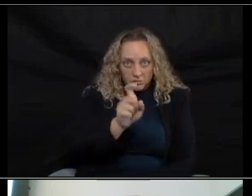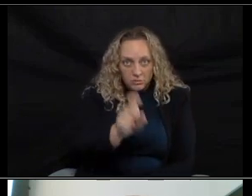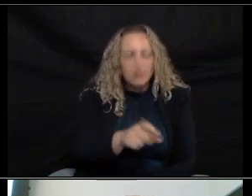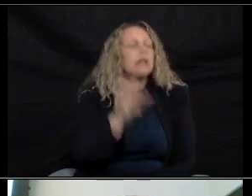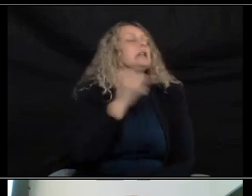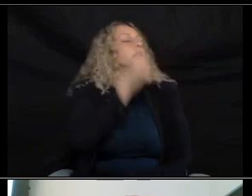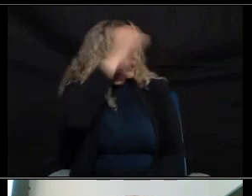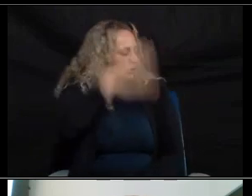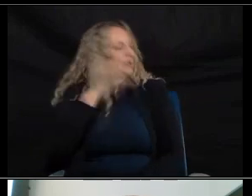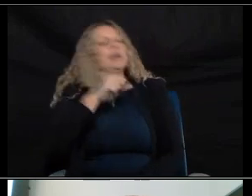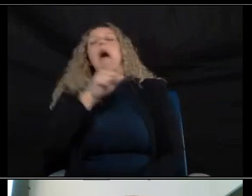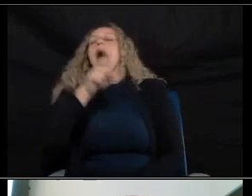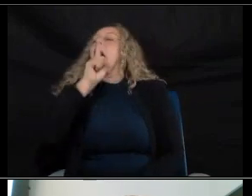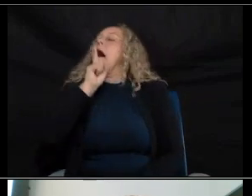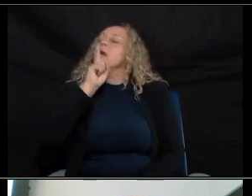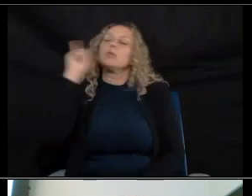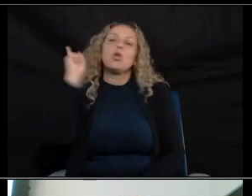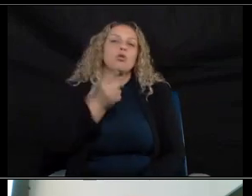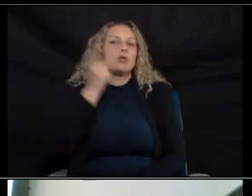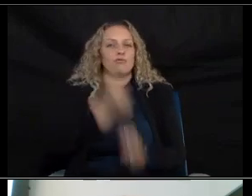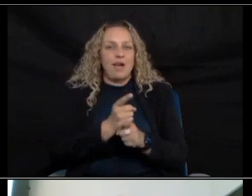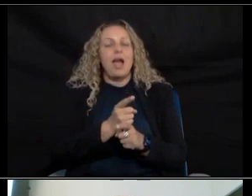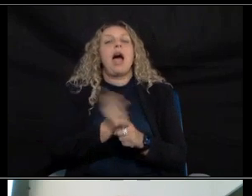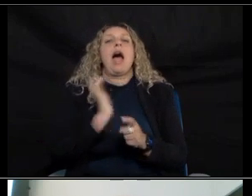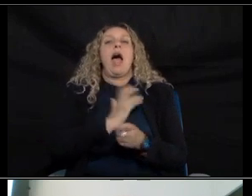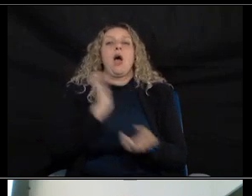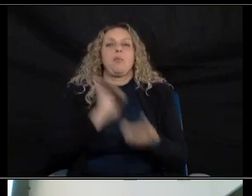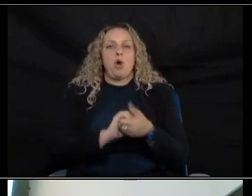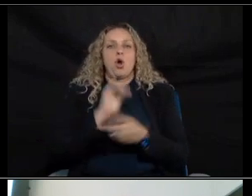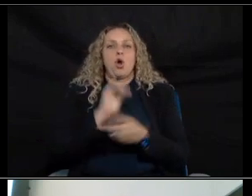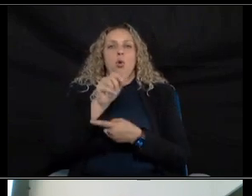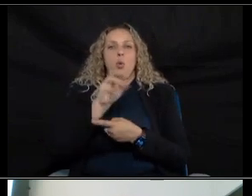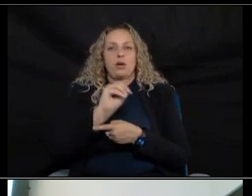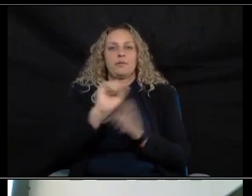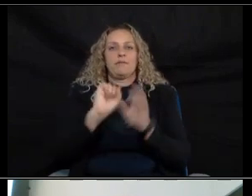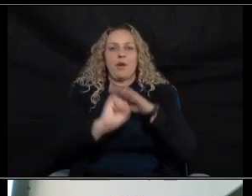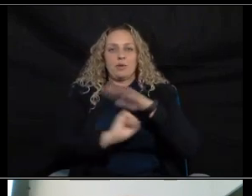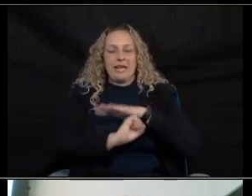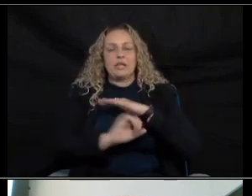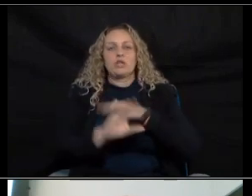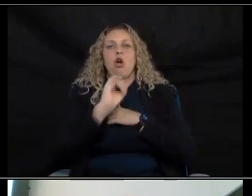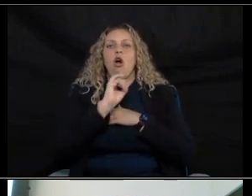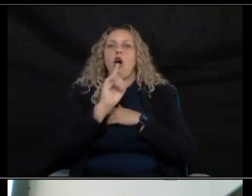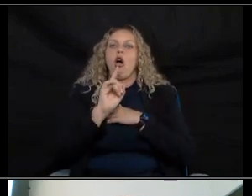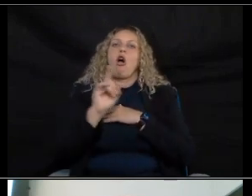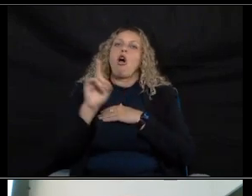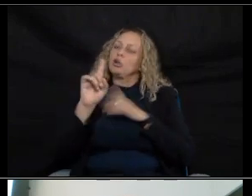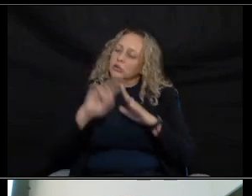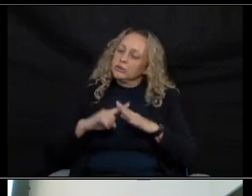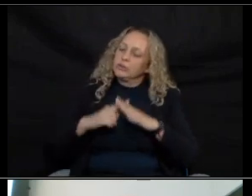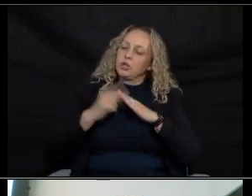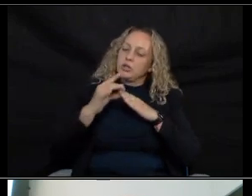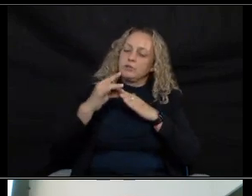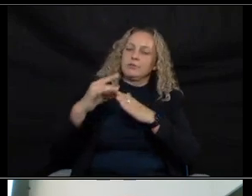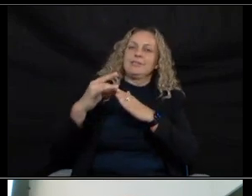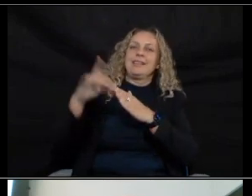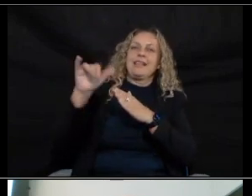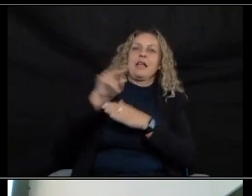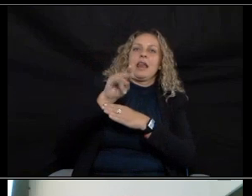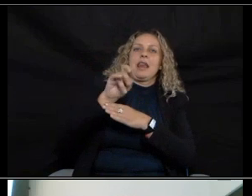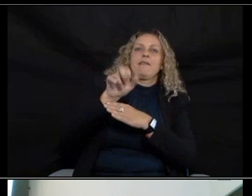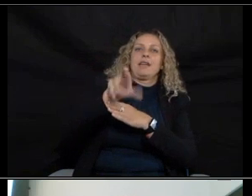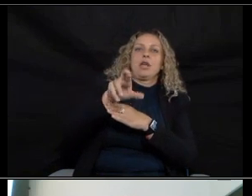sir, Commissioner, that absolutely is correct. Our partners up at the Quantum Foundation are spearheading what we're calling the Navigators